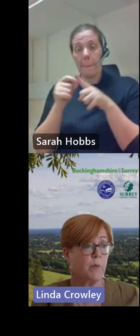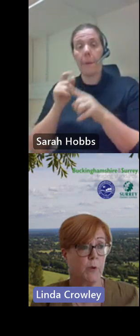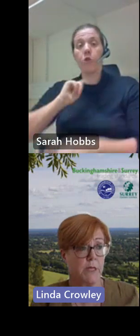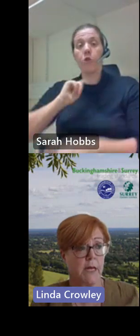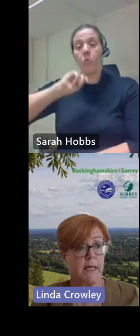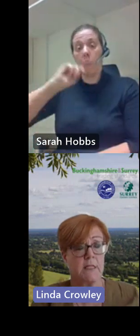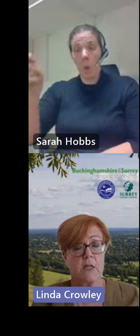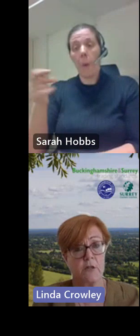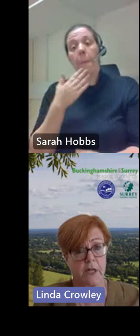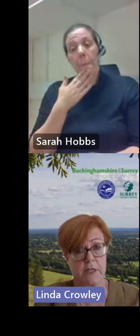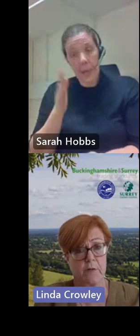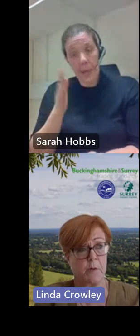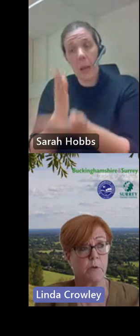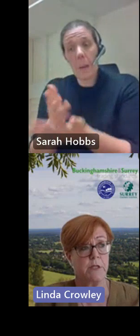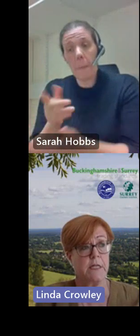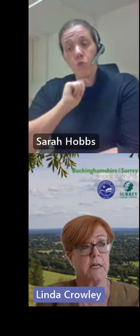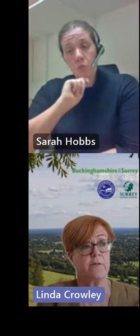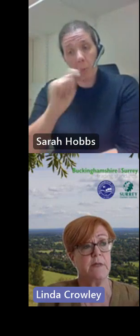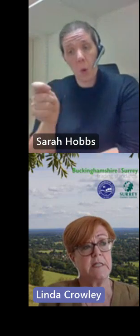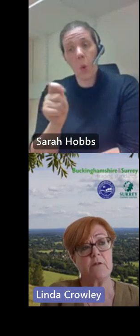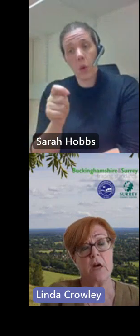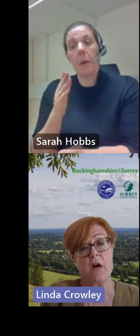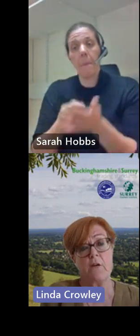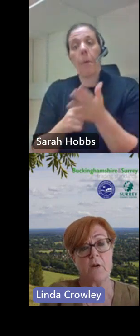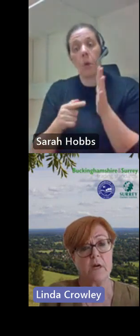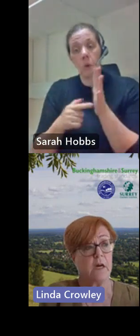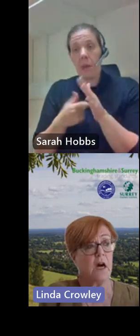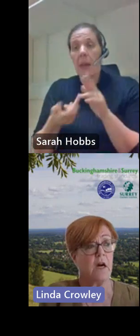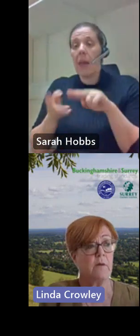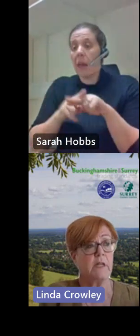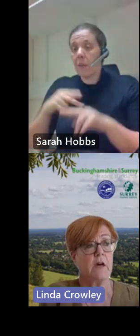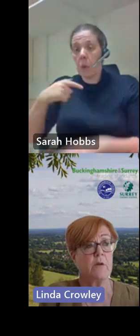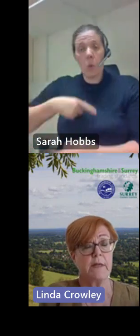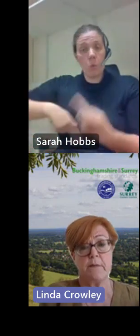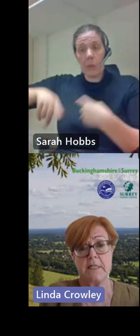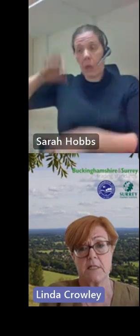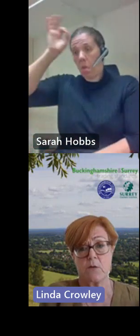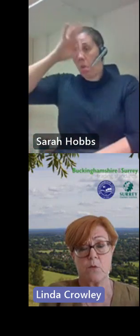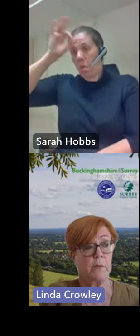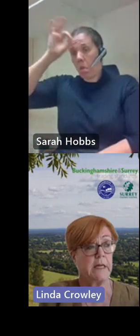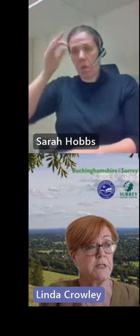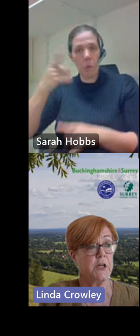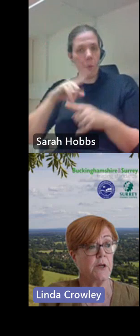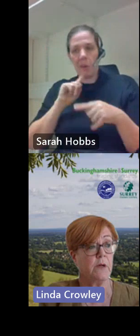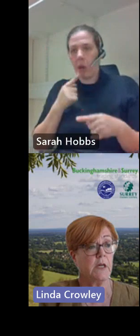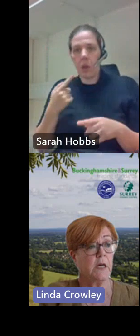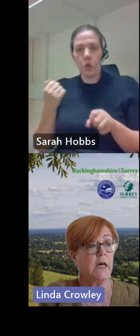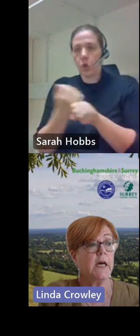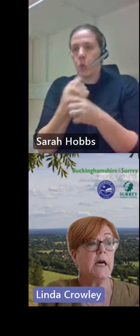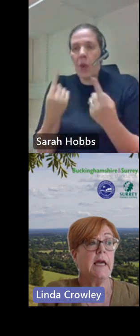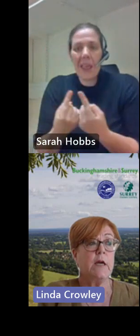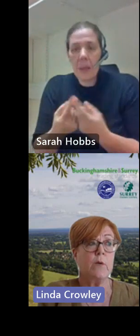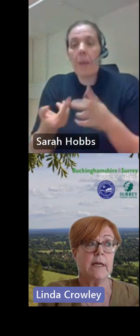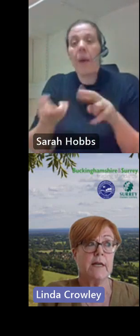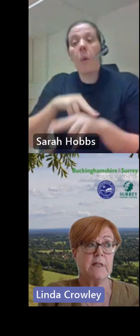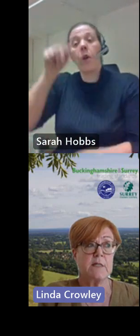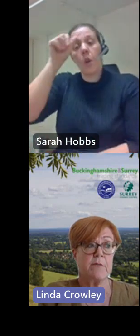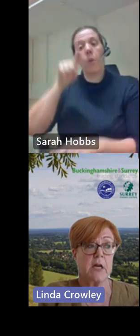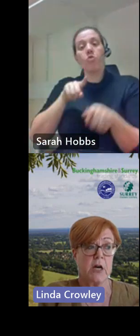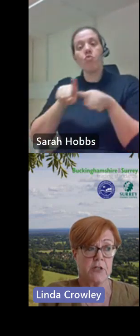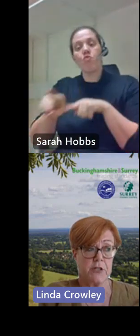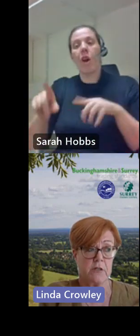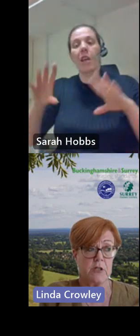say, do report it. It's hugely underreported. And if we don't know, you know, we're limited as to what we can do. Equally,